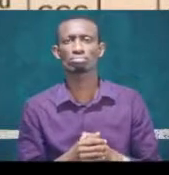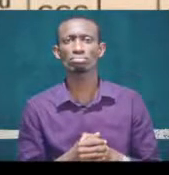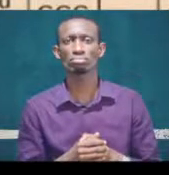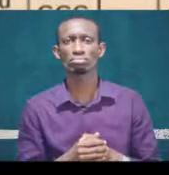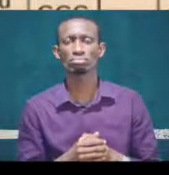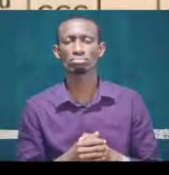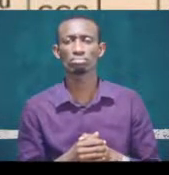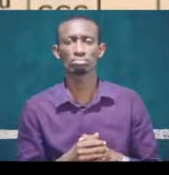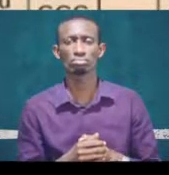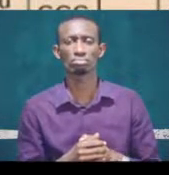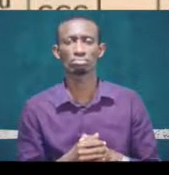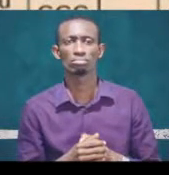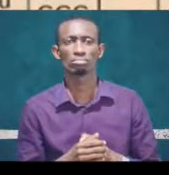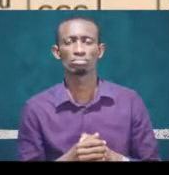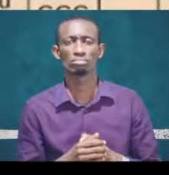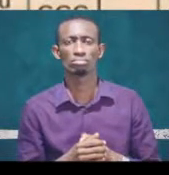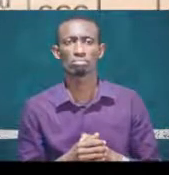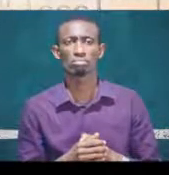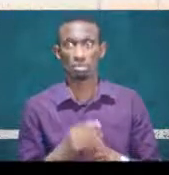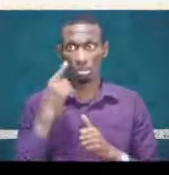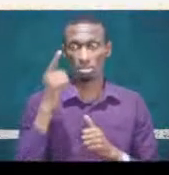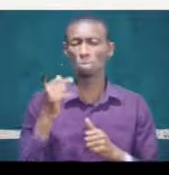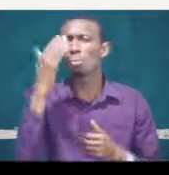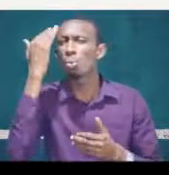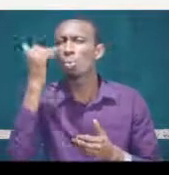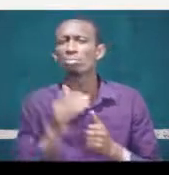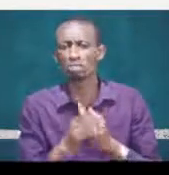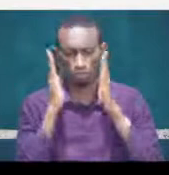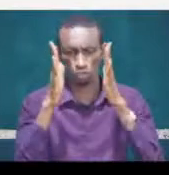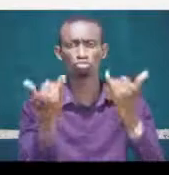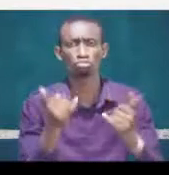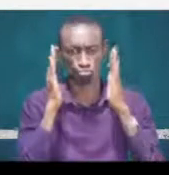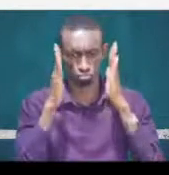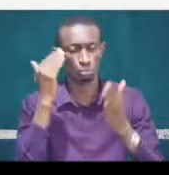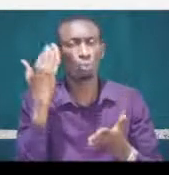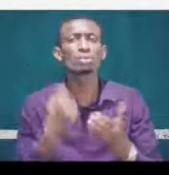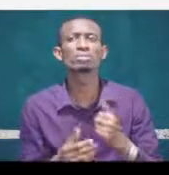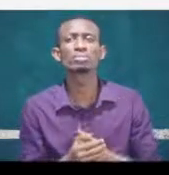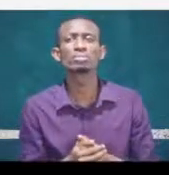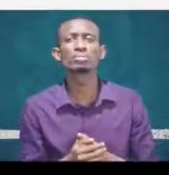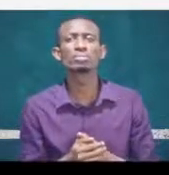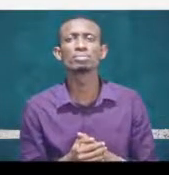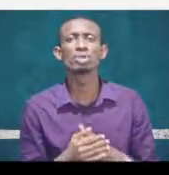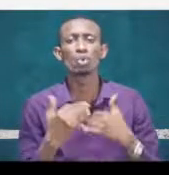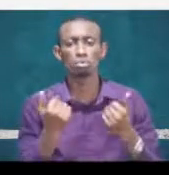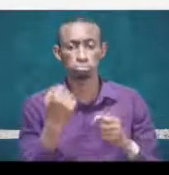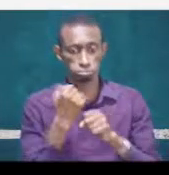So, off to what is our focus today. What were these experiments